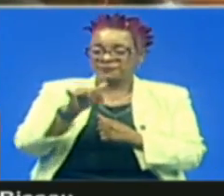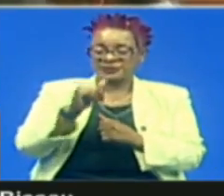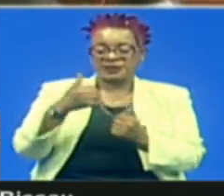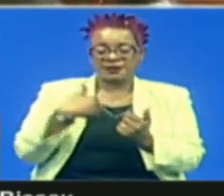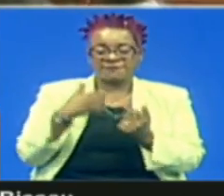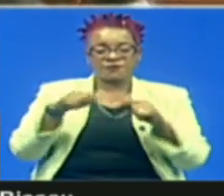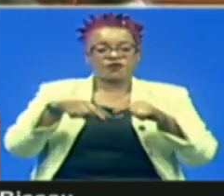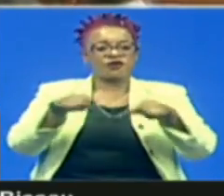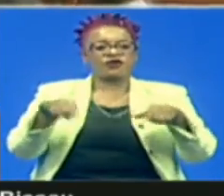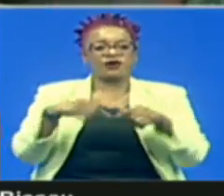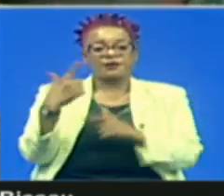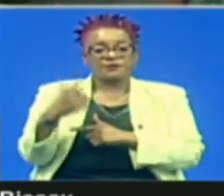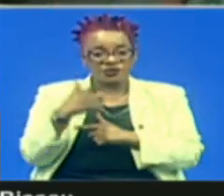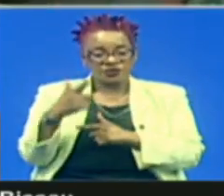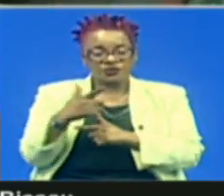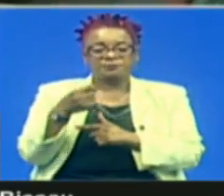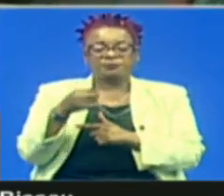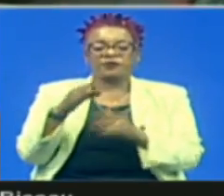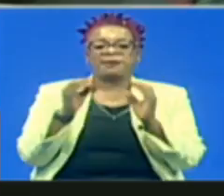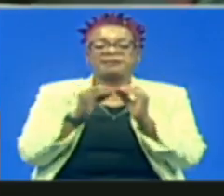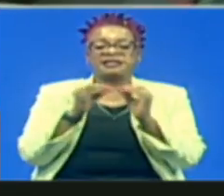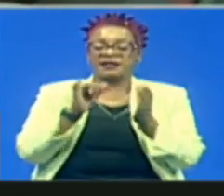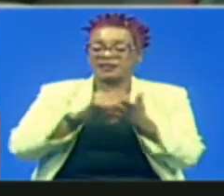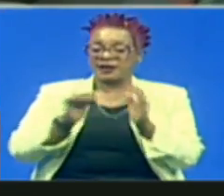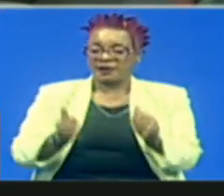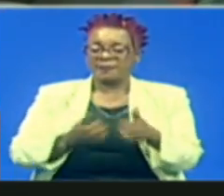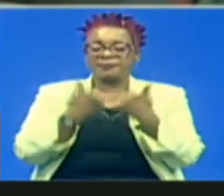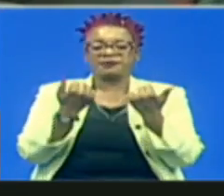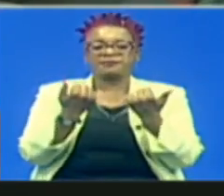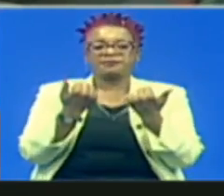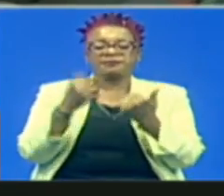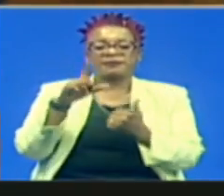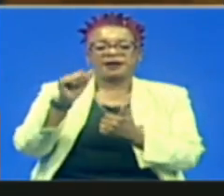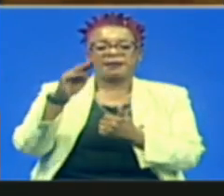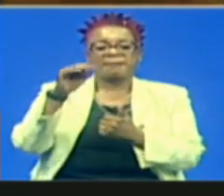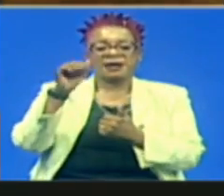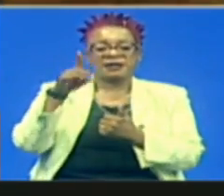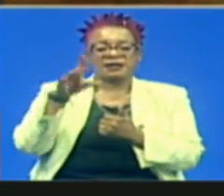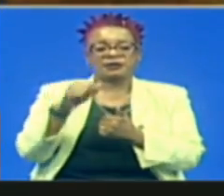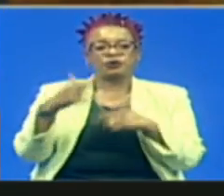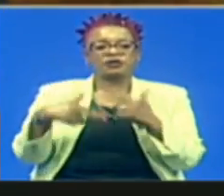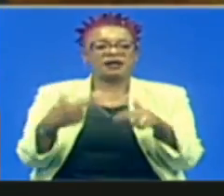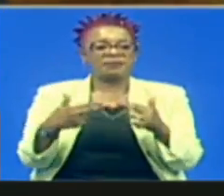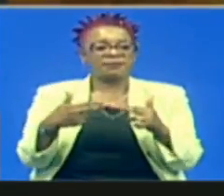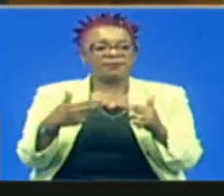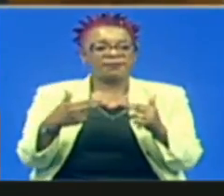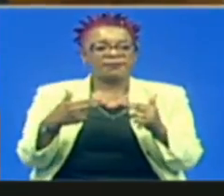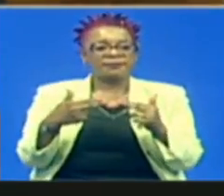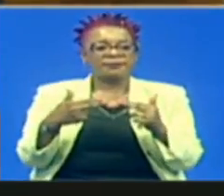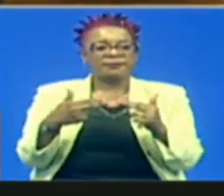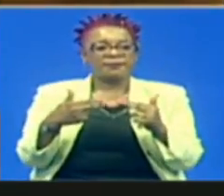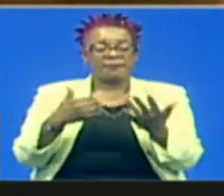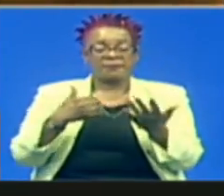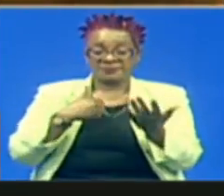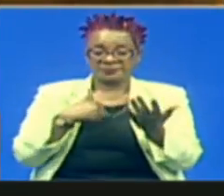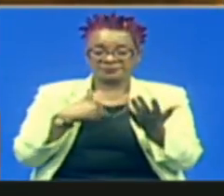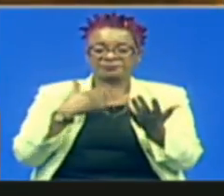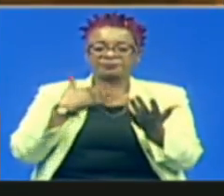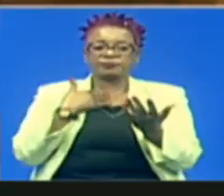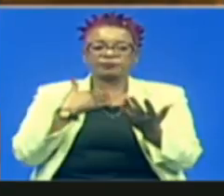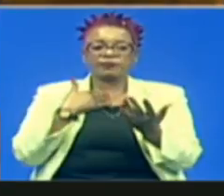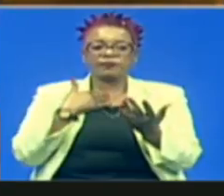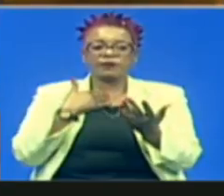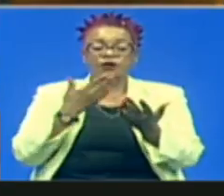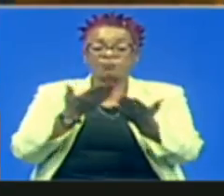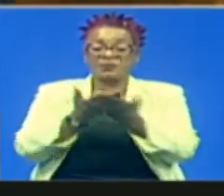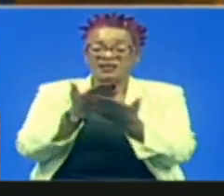and video recordings of the meeting that allegedly took place at the Lamada Hotel. I would want to play, because it would